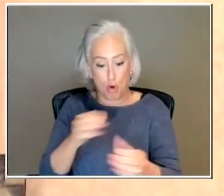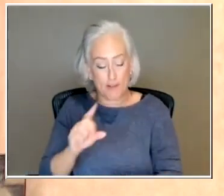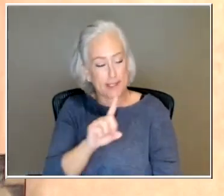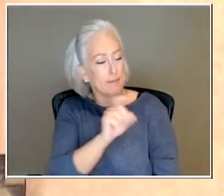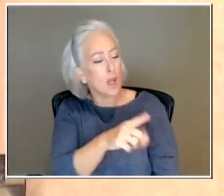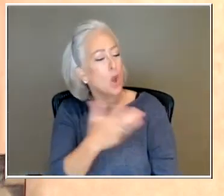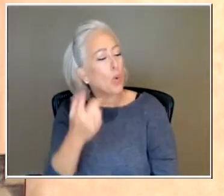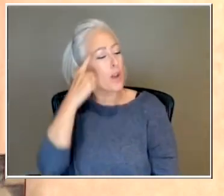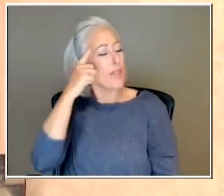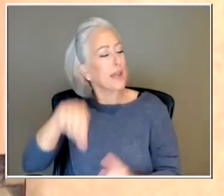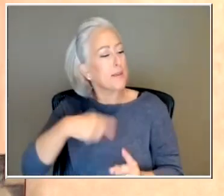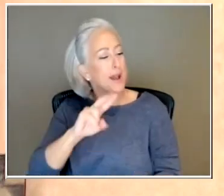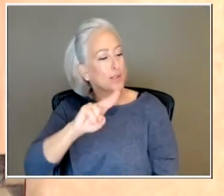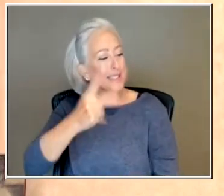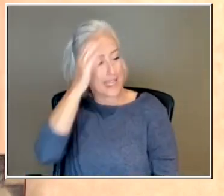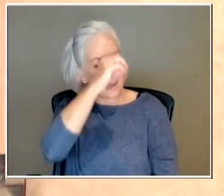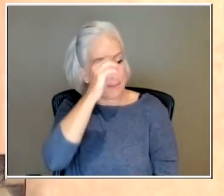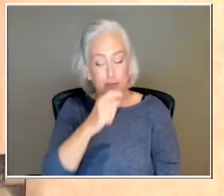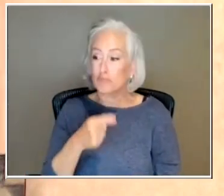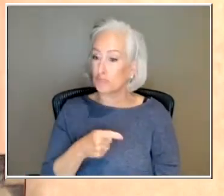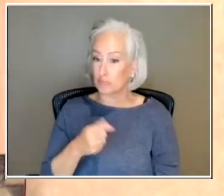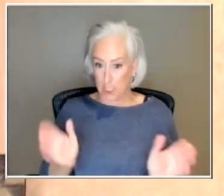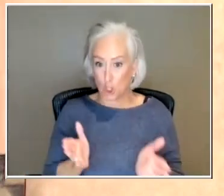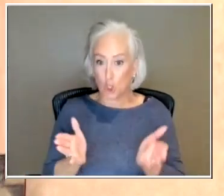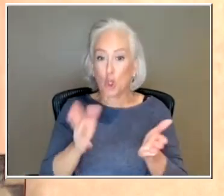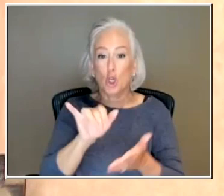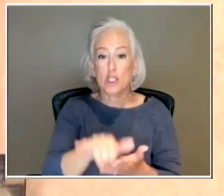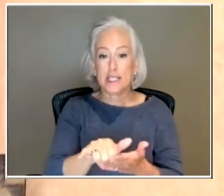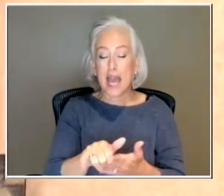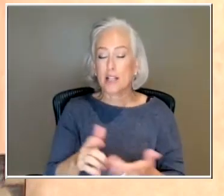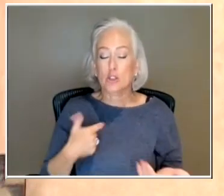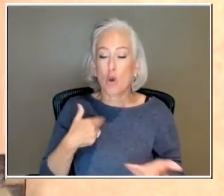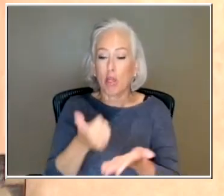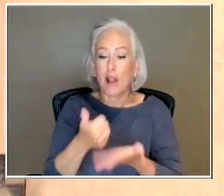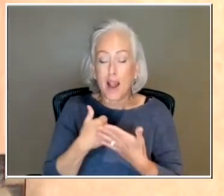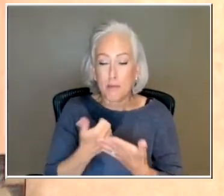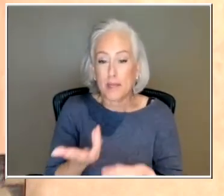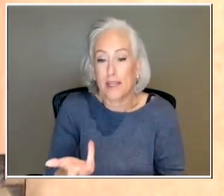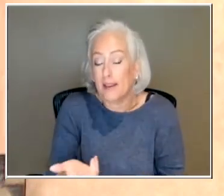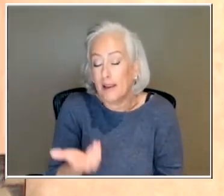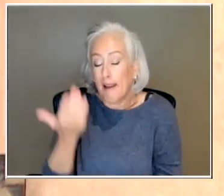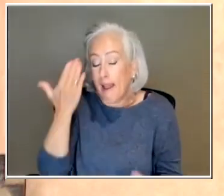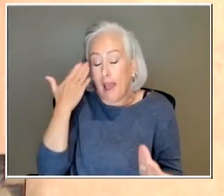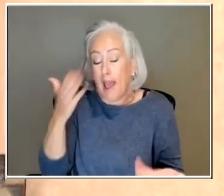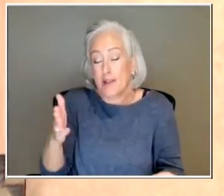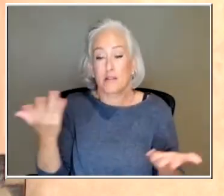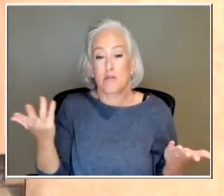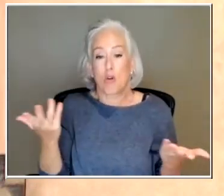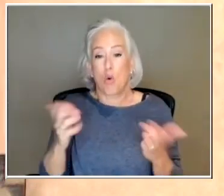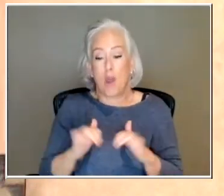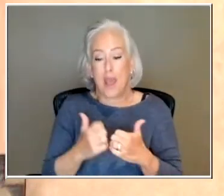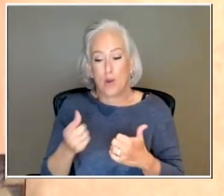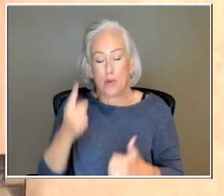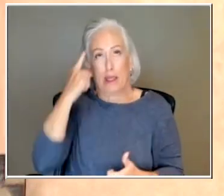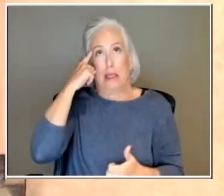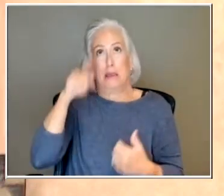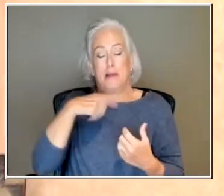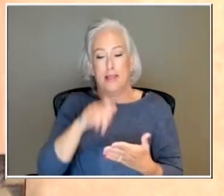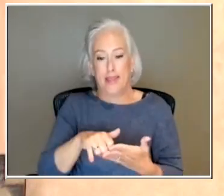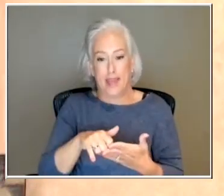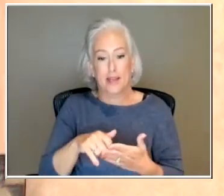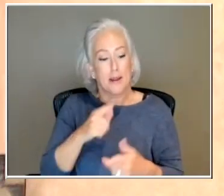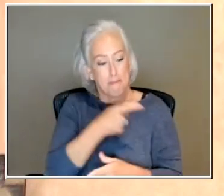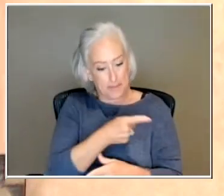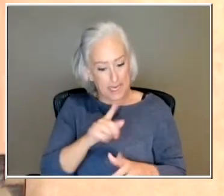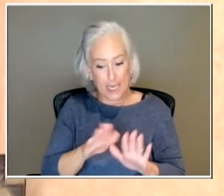And he encouraged that. And so that was helpful. I really didn't know quite how he would take that. He encouraged